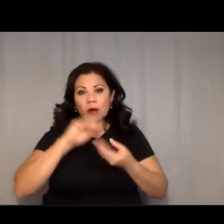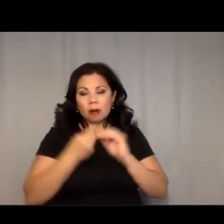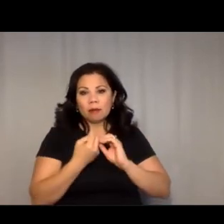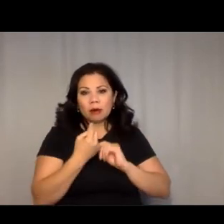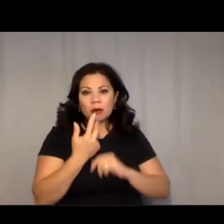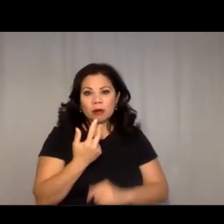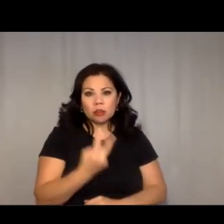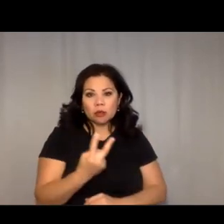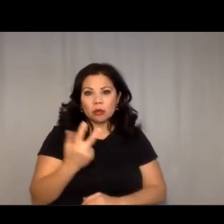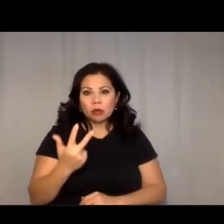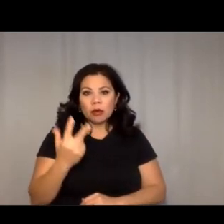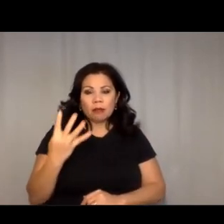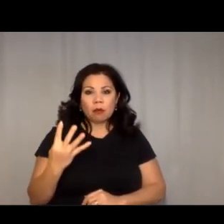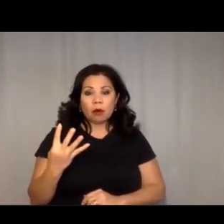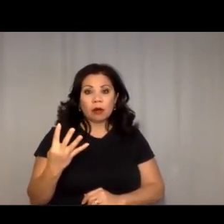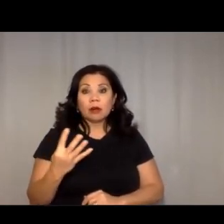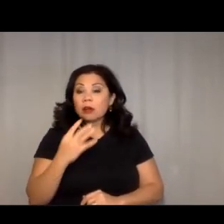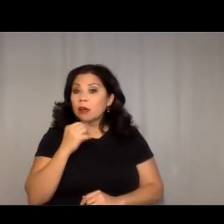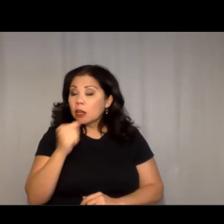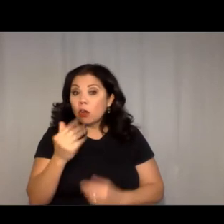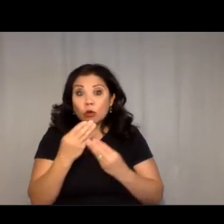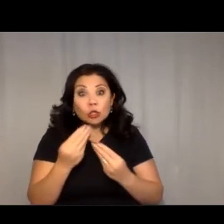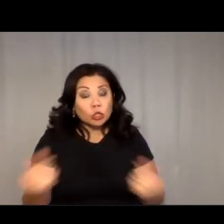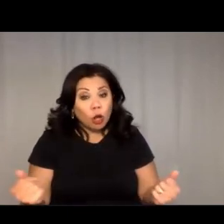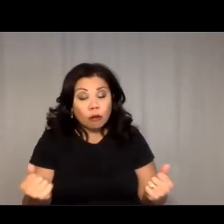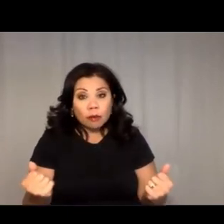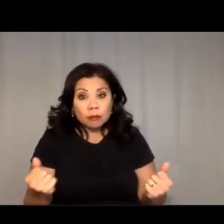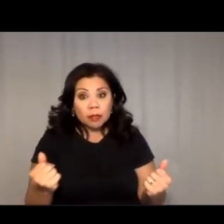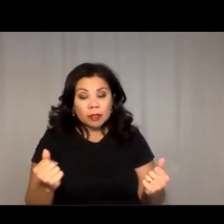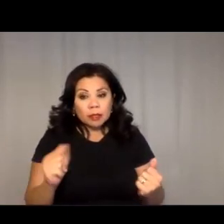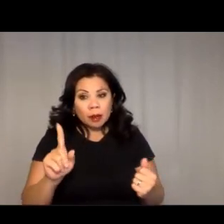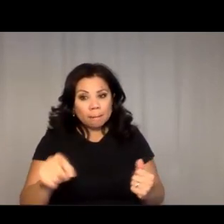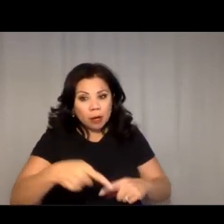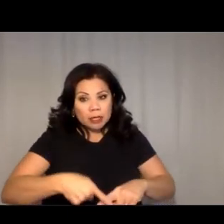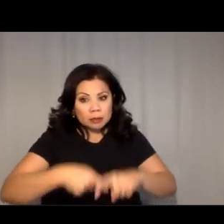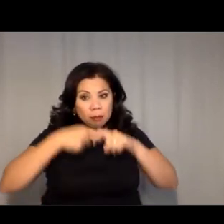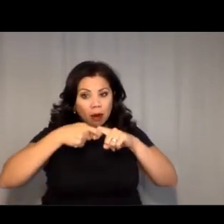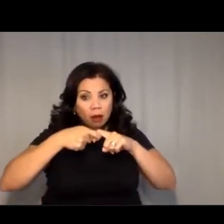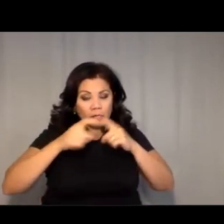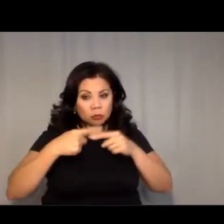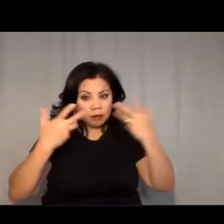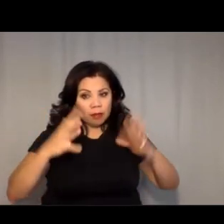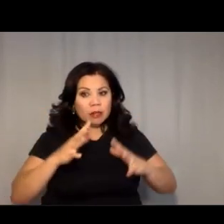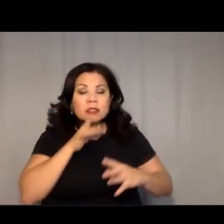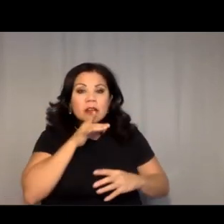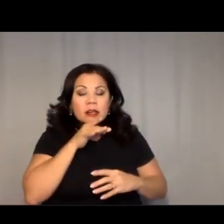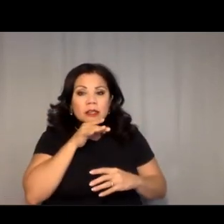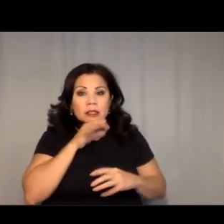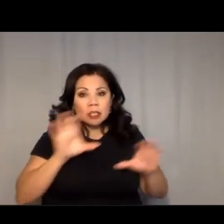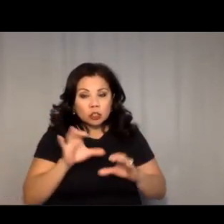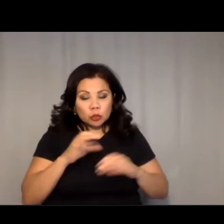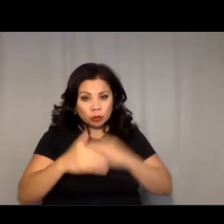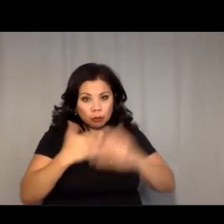2, 3, and 4, and then come back. Do not solve them. All right, press pause after I'm done talking and do the keep, change, flip,